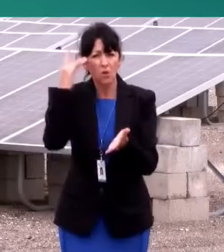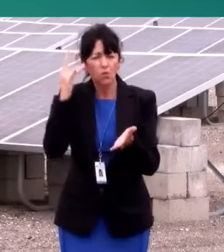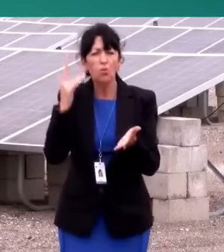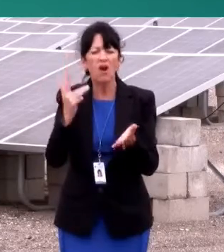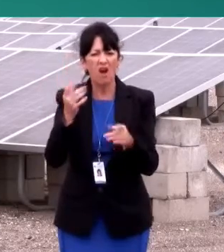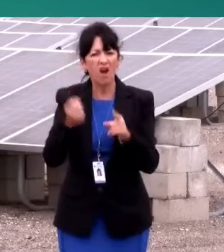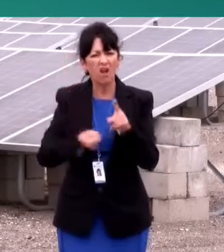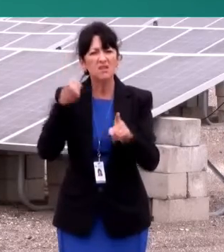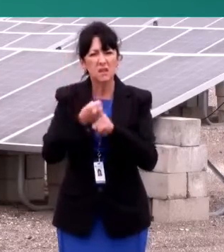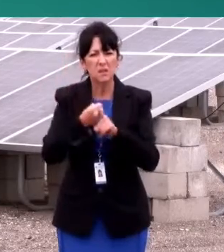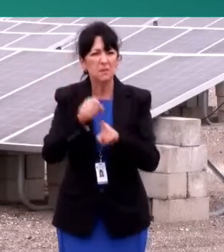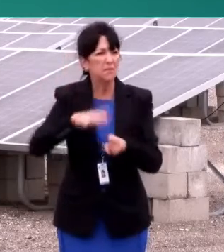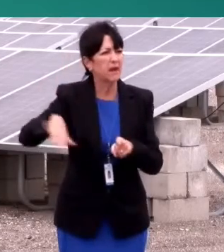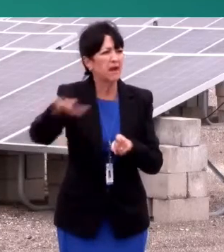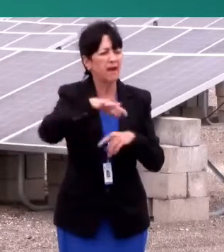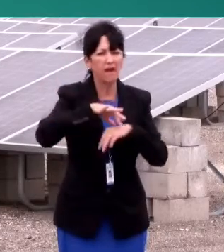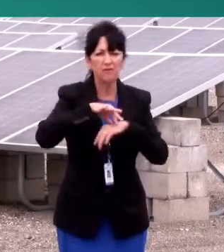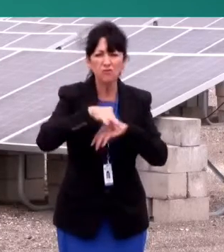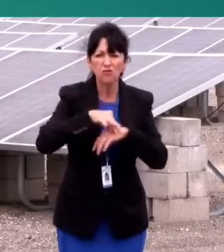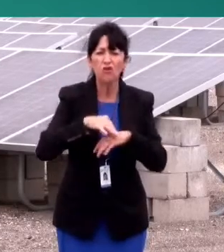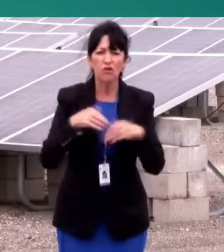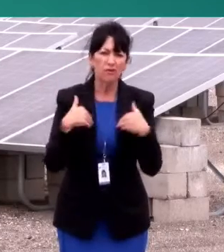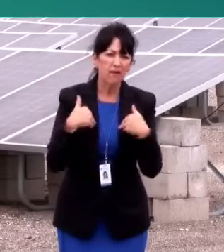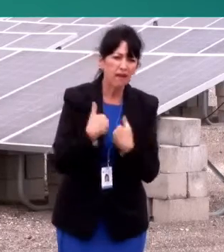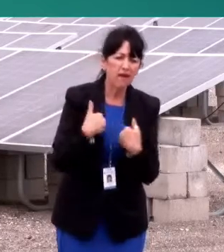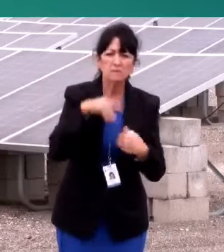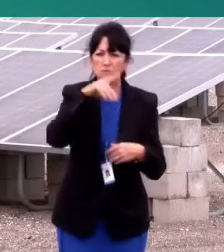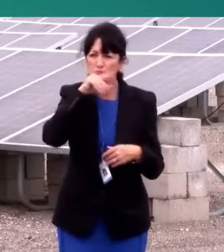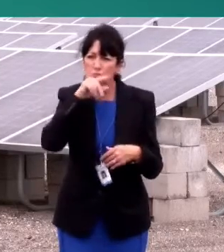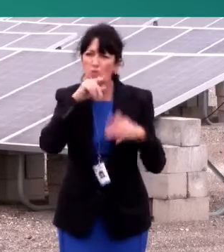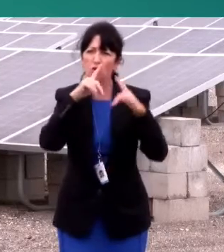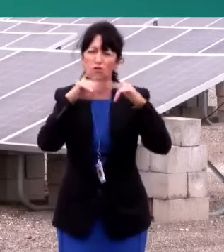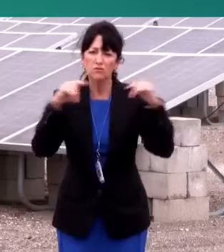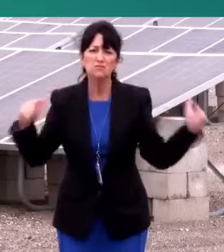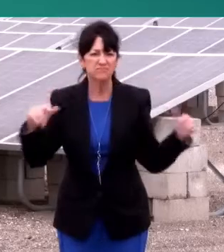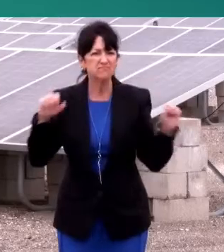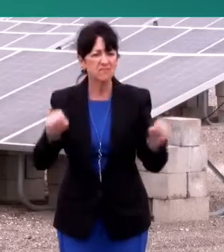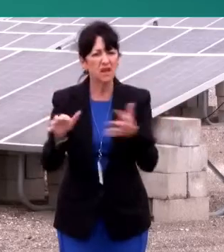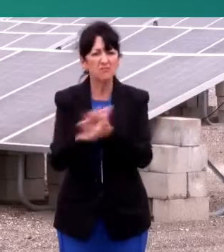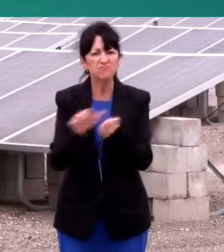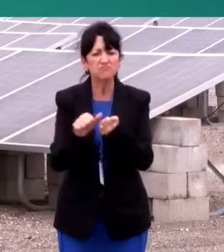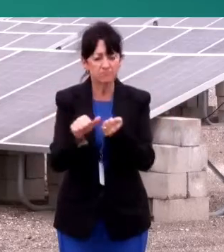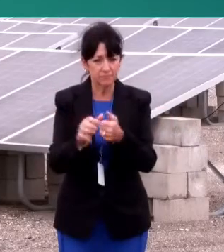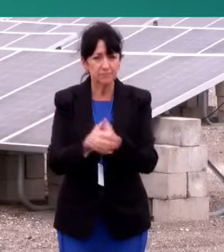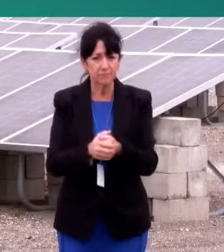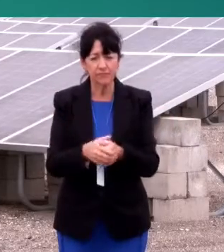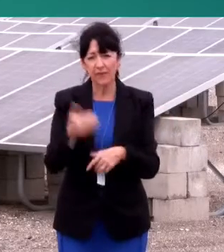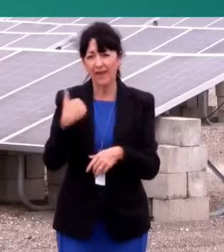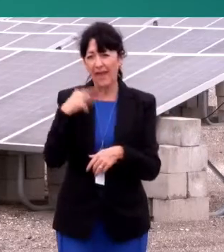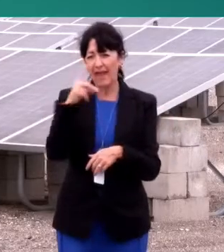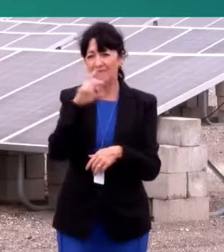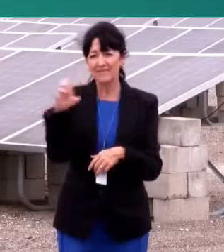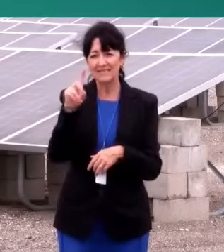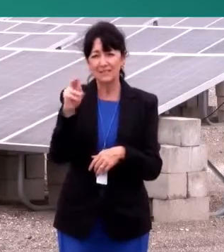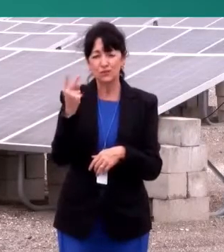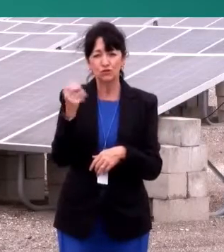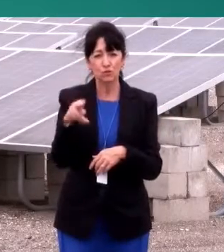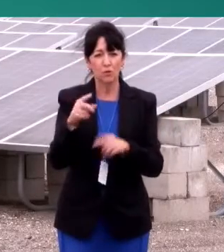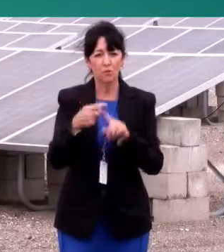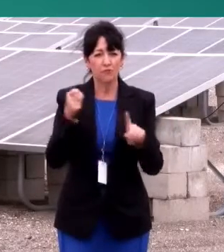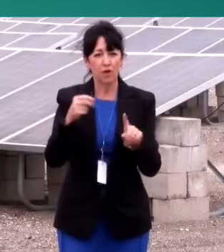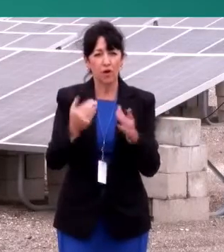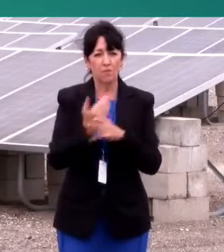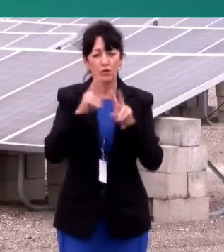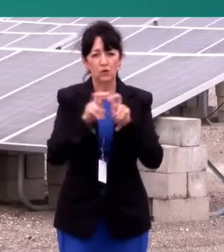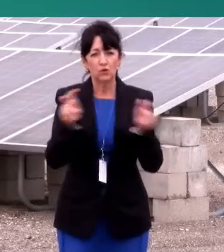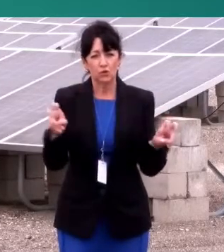was, we'll be signing that one as well here today. And I know we have Dee Durham, who is here from Newcastle County Council, who's also